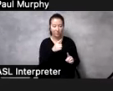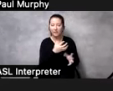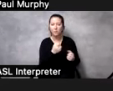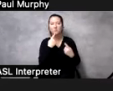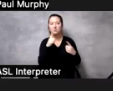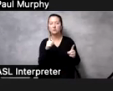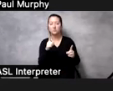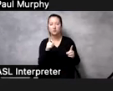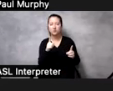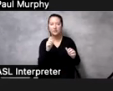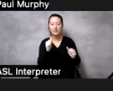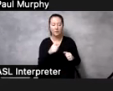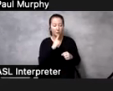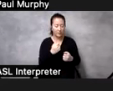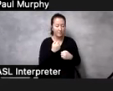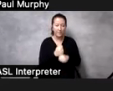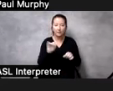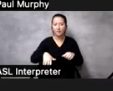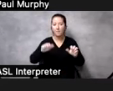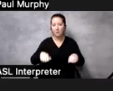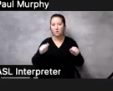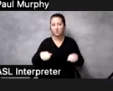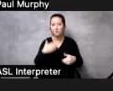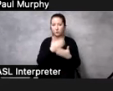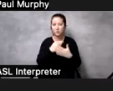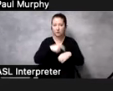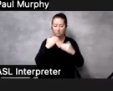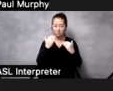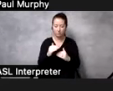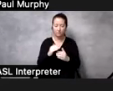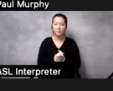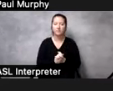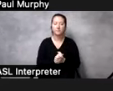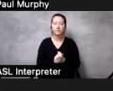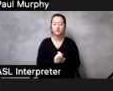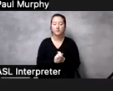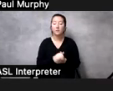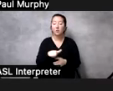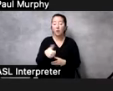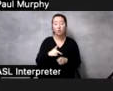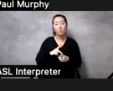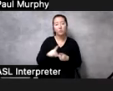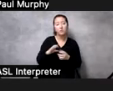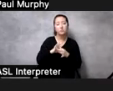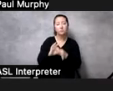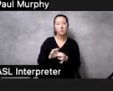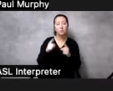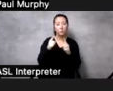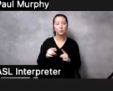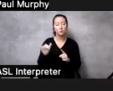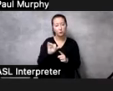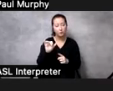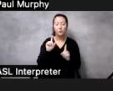into achievable goals and sort of time-limited goals, and other professional related goals, such as